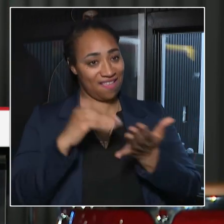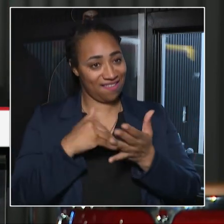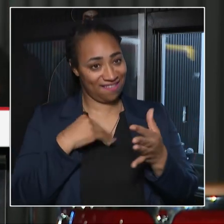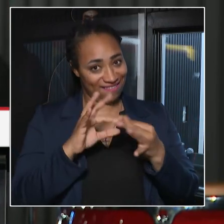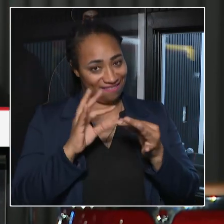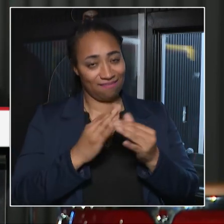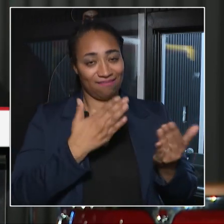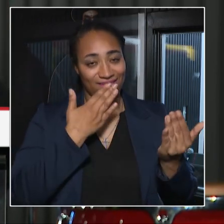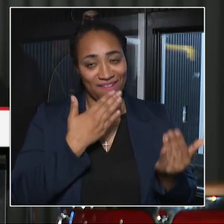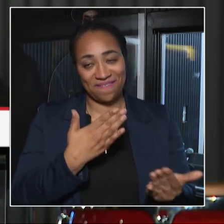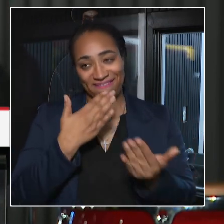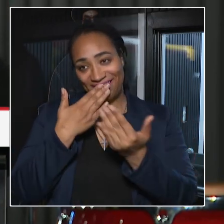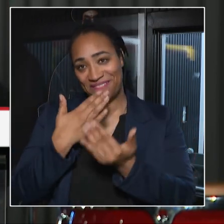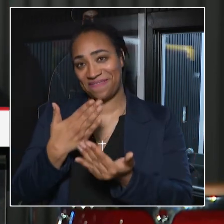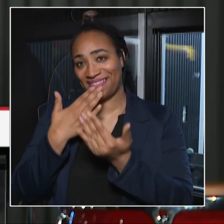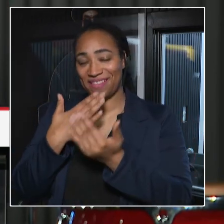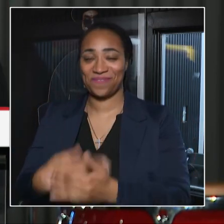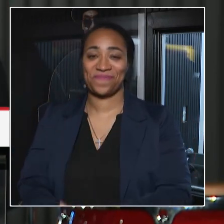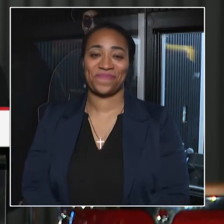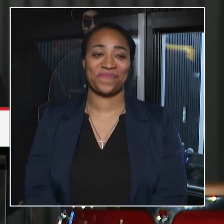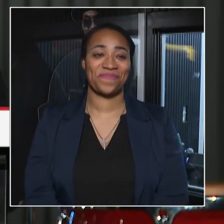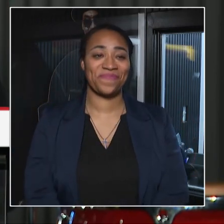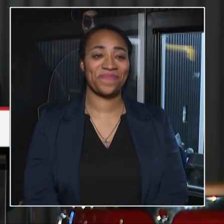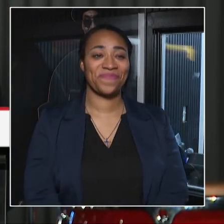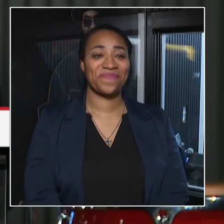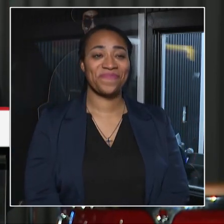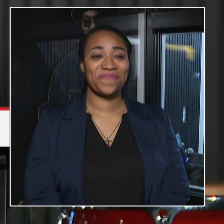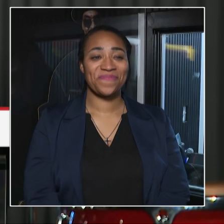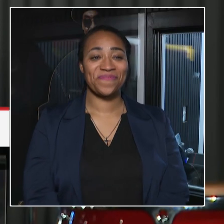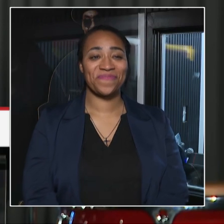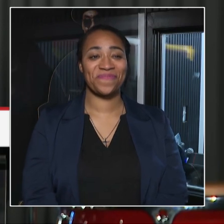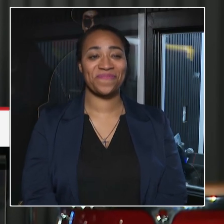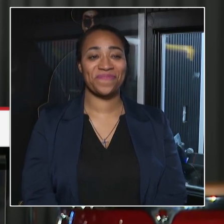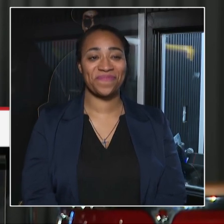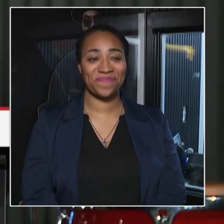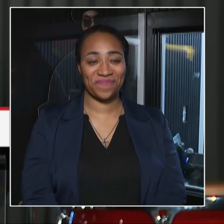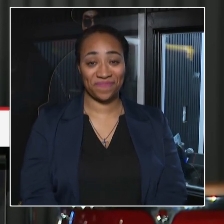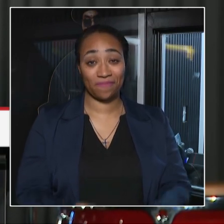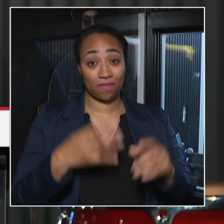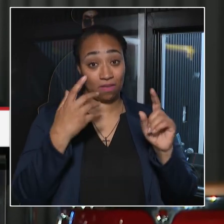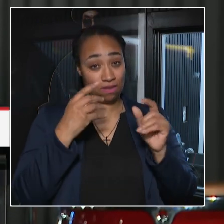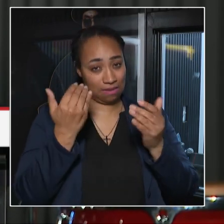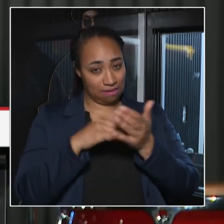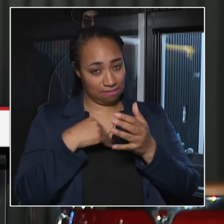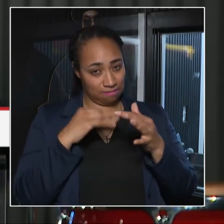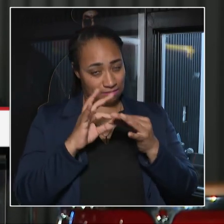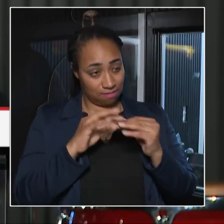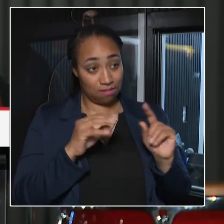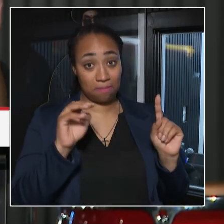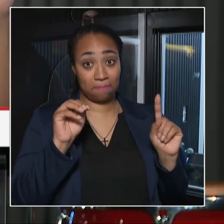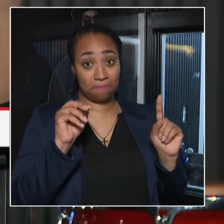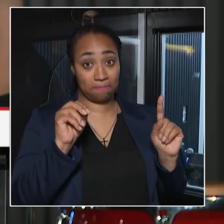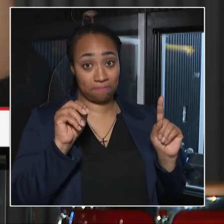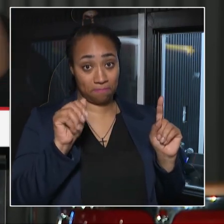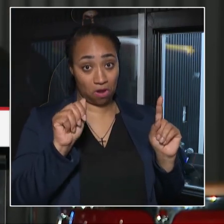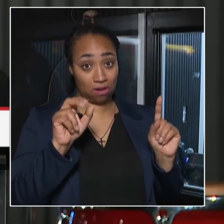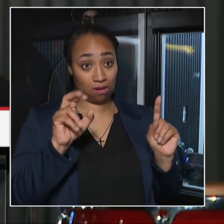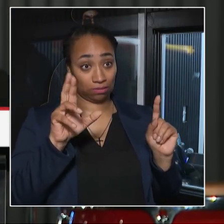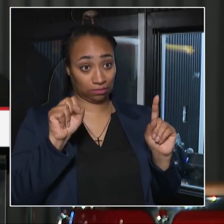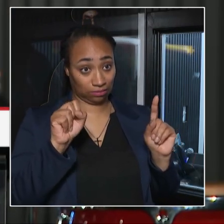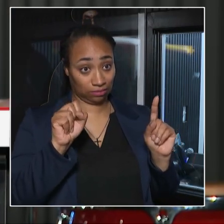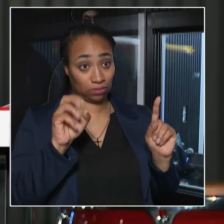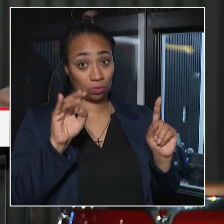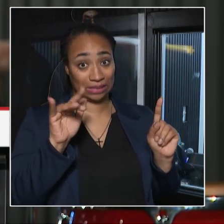that. So, again, as soon as Mr. Williams here finishes his remarks, we are going to ask that everybody